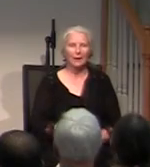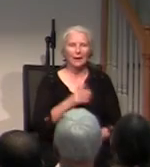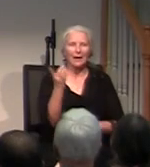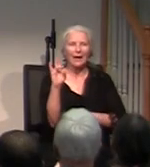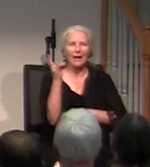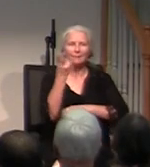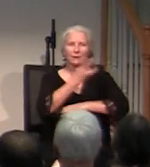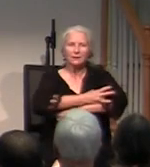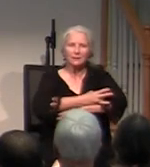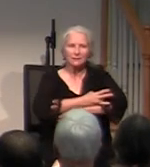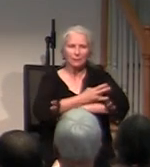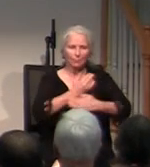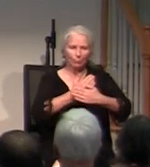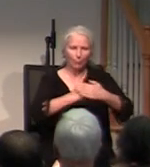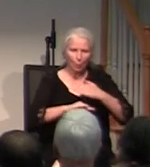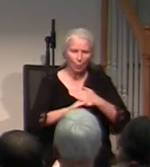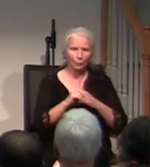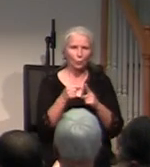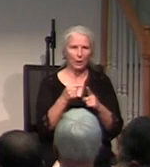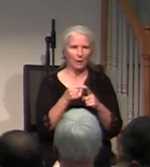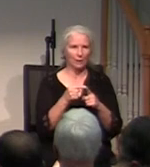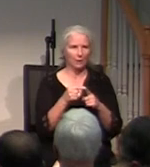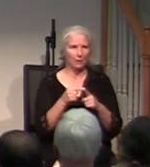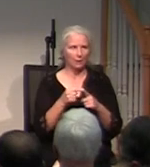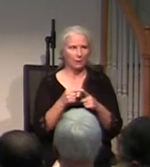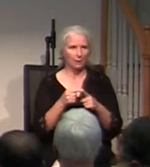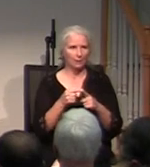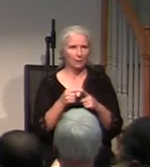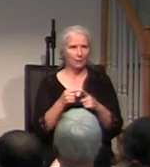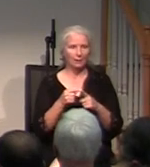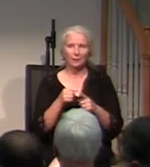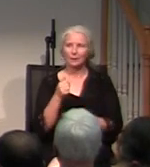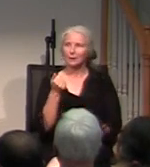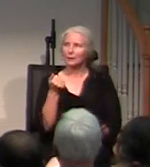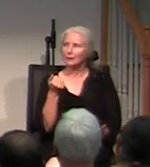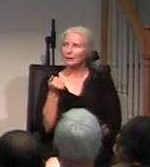born? When was the Seventh-day Adventist Church born?